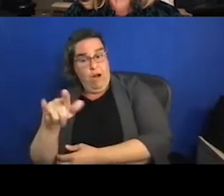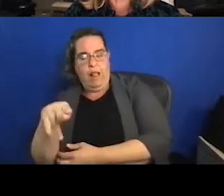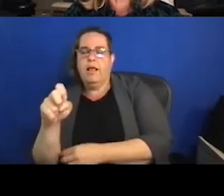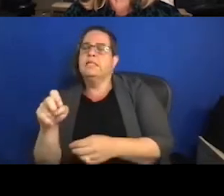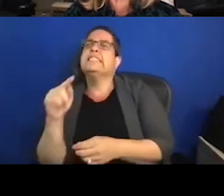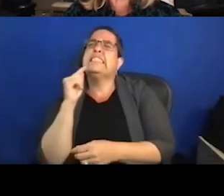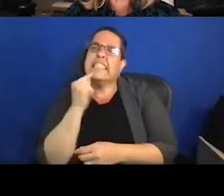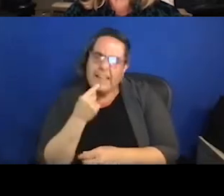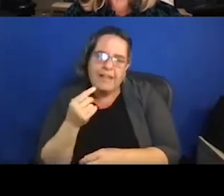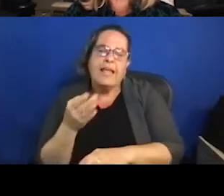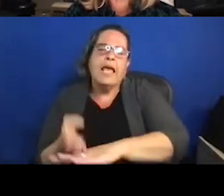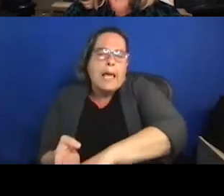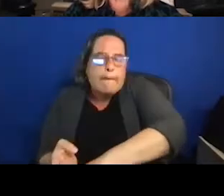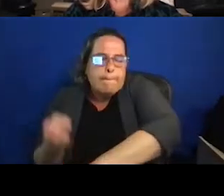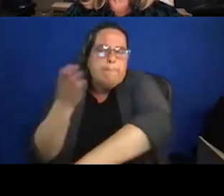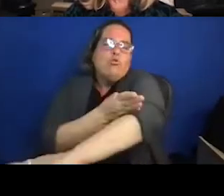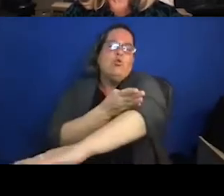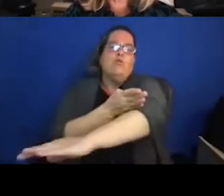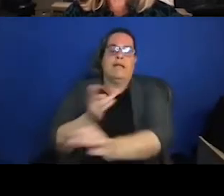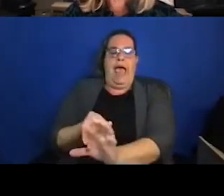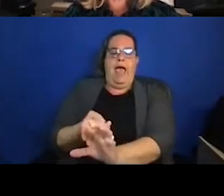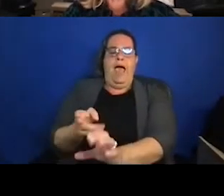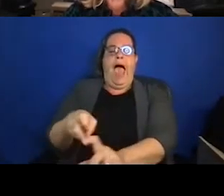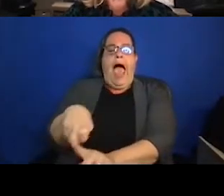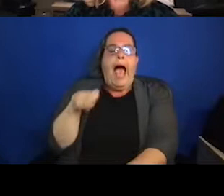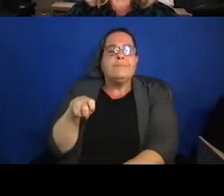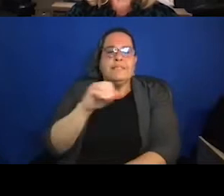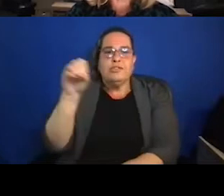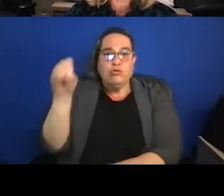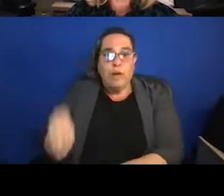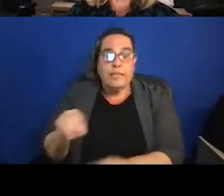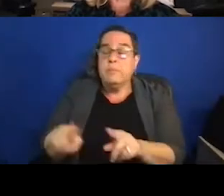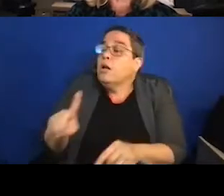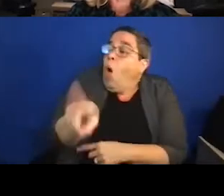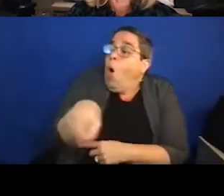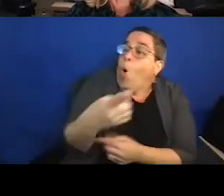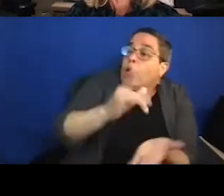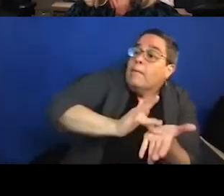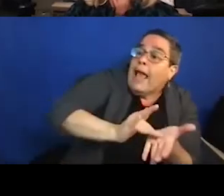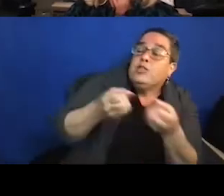the odds of getting varenicline, right? And I'll show you in a moment that